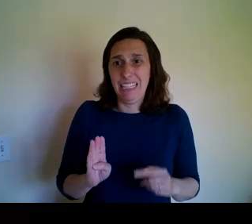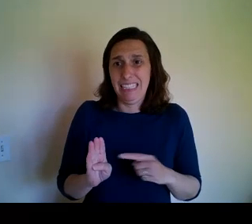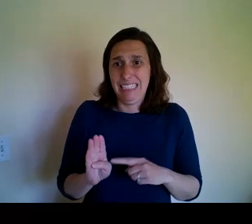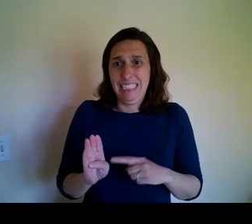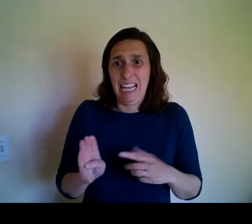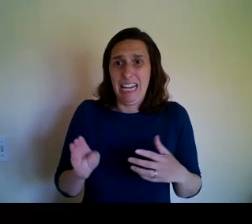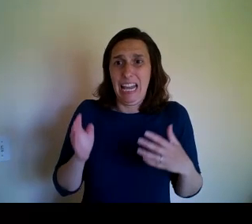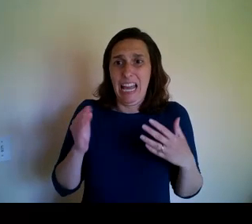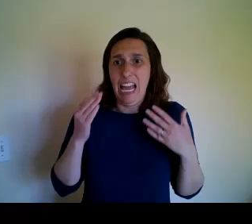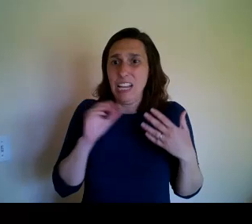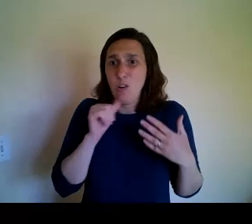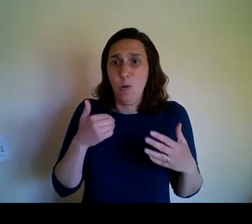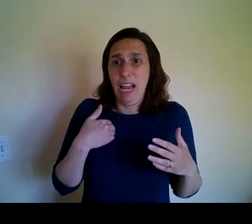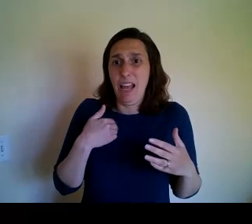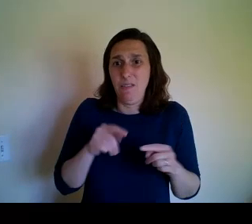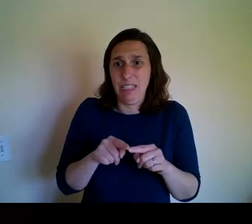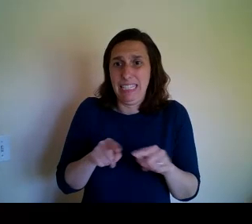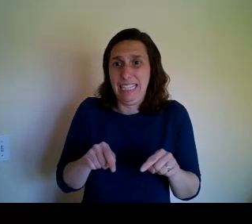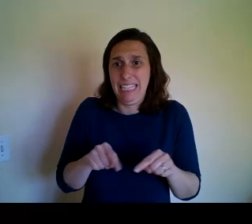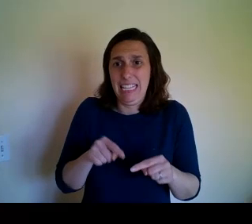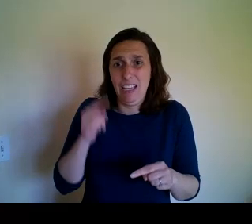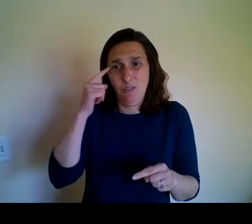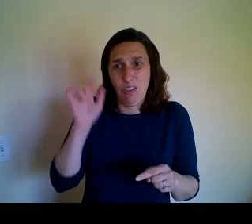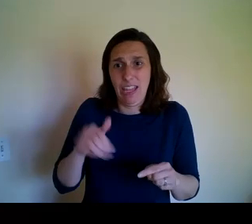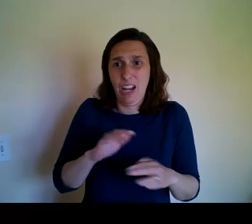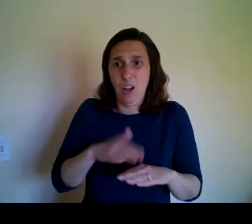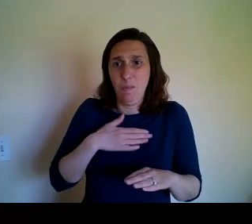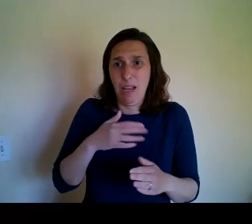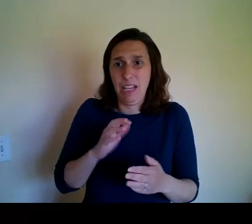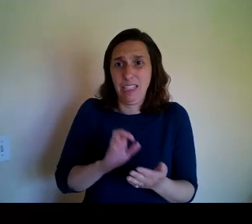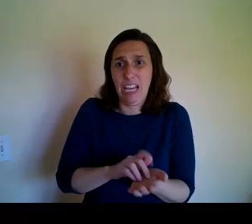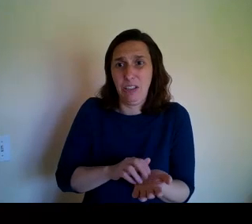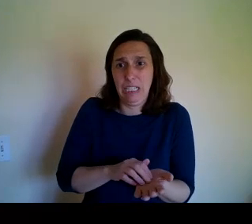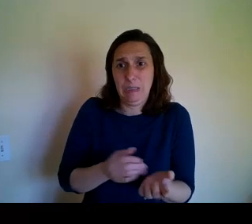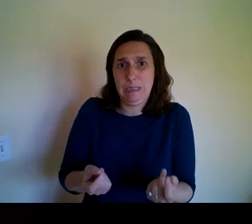calculator. And I'm going to put into that my functional value of x.